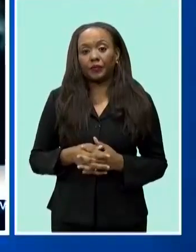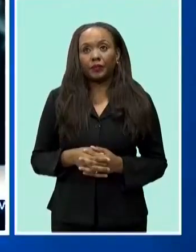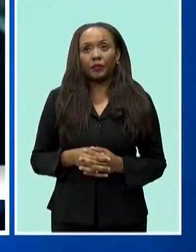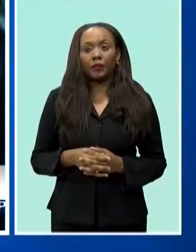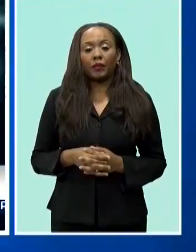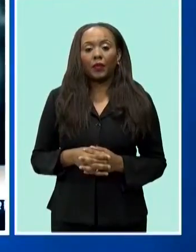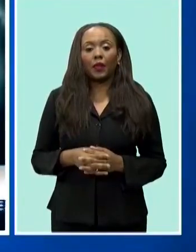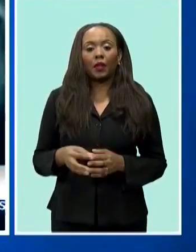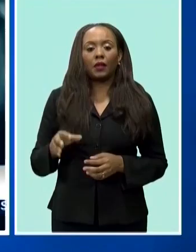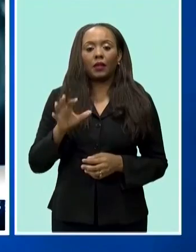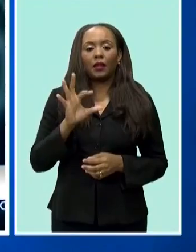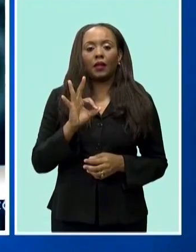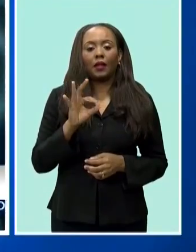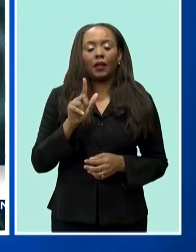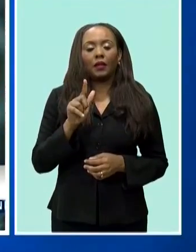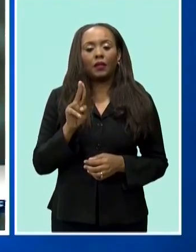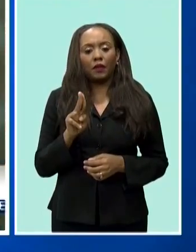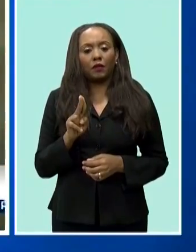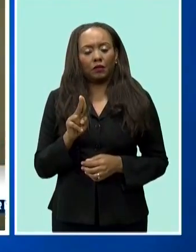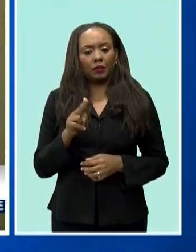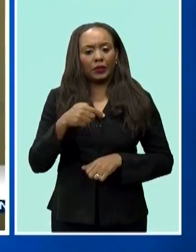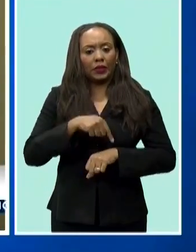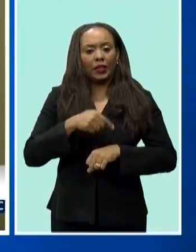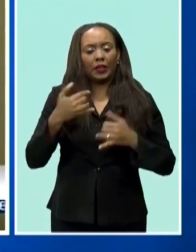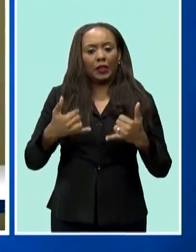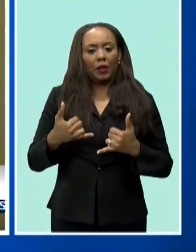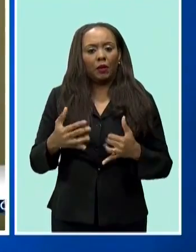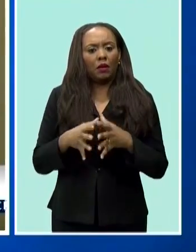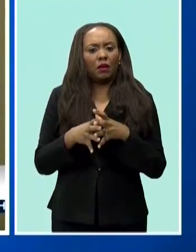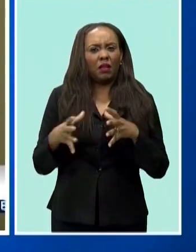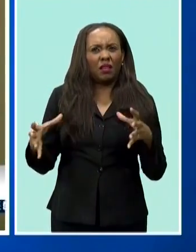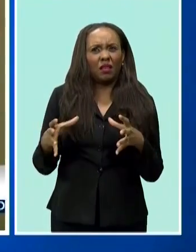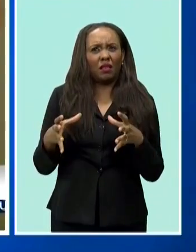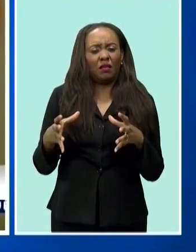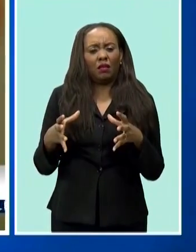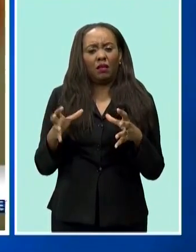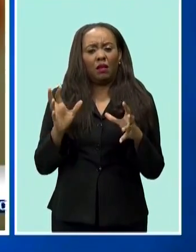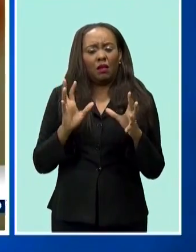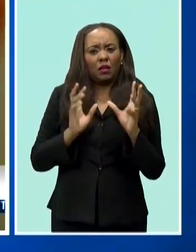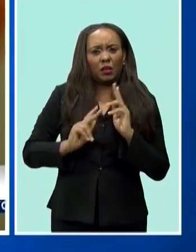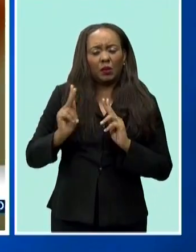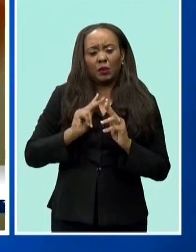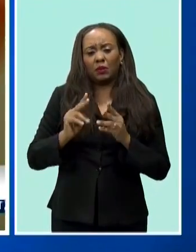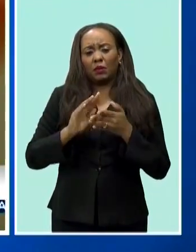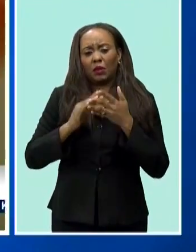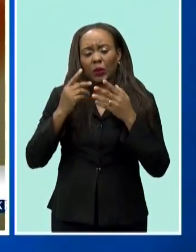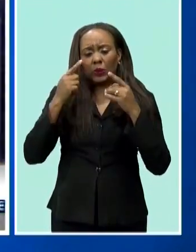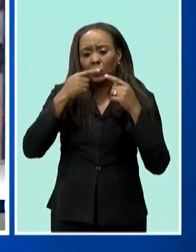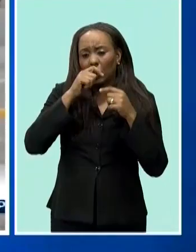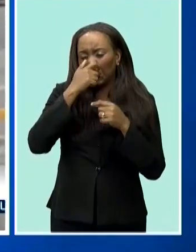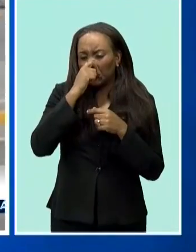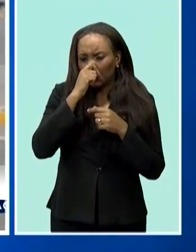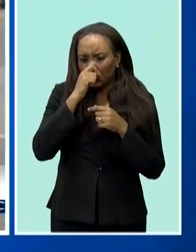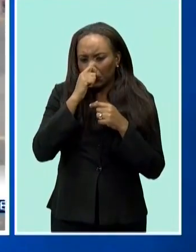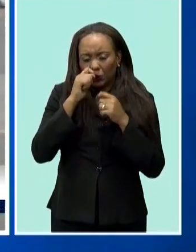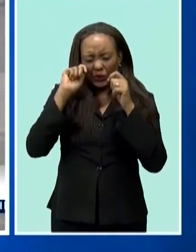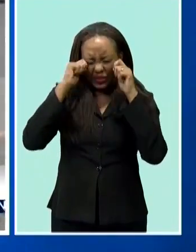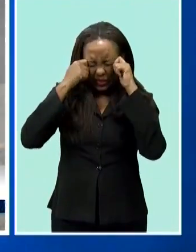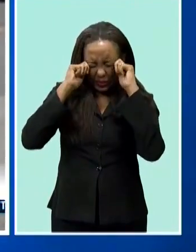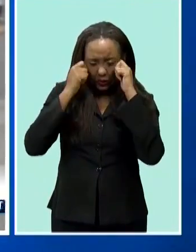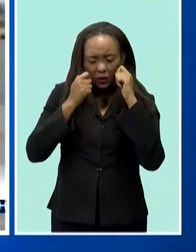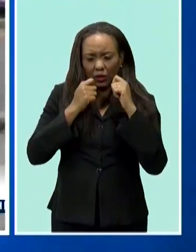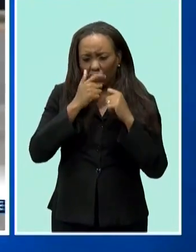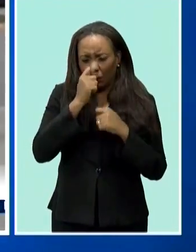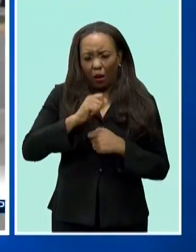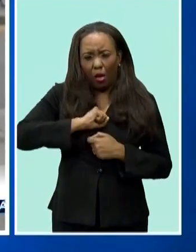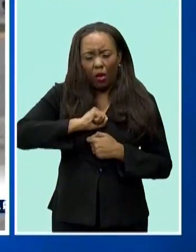season appears to have gone into overtime with reports of lingering cases well beyond the regular October to March timeline. Word on the street is